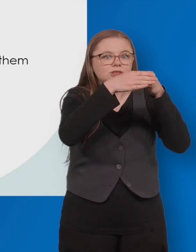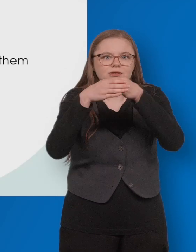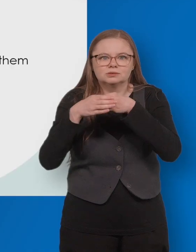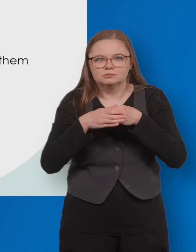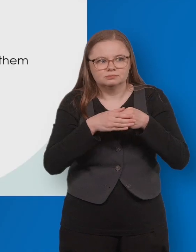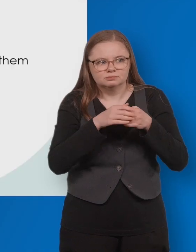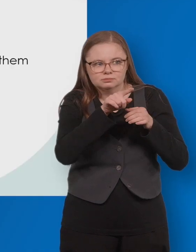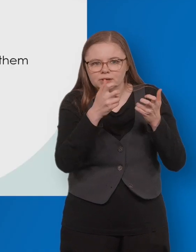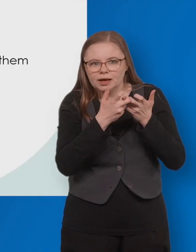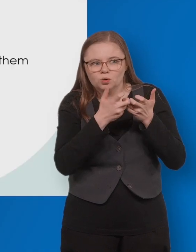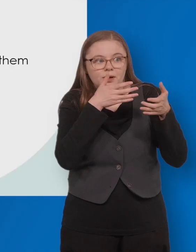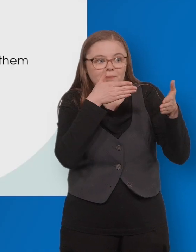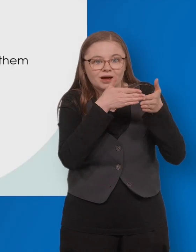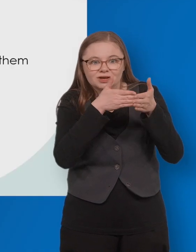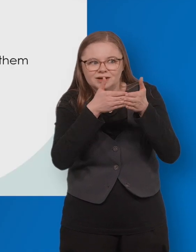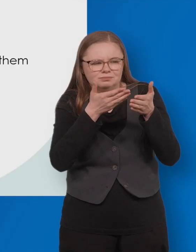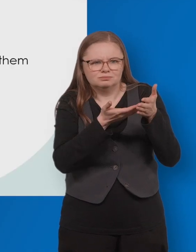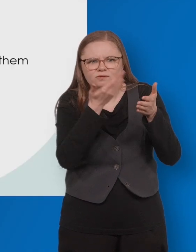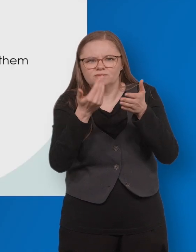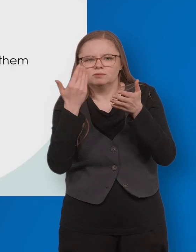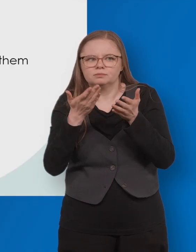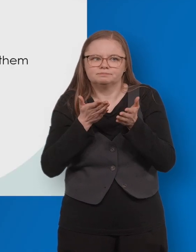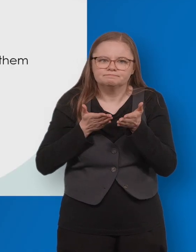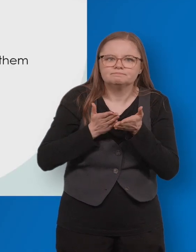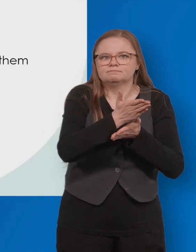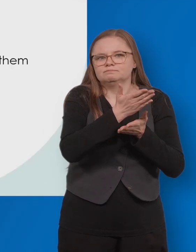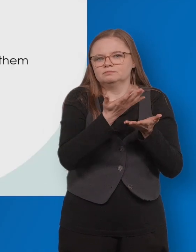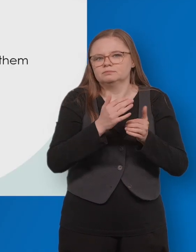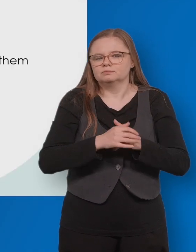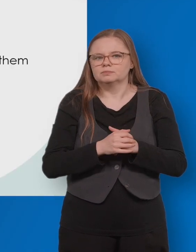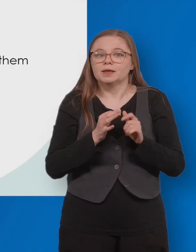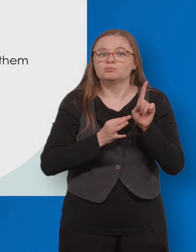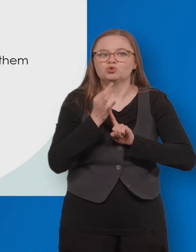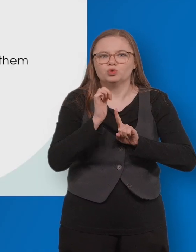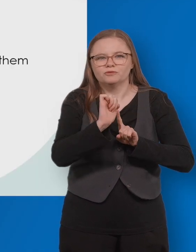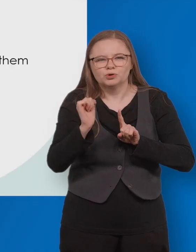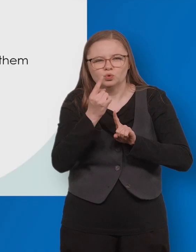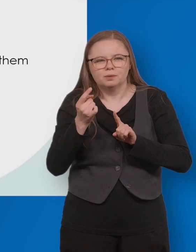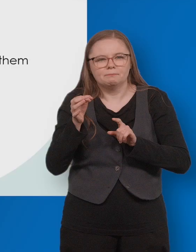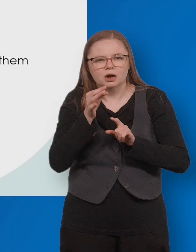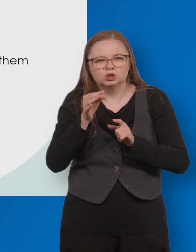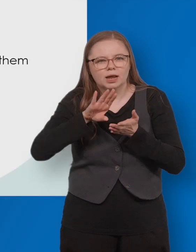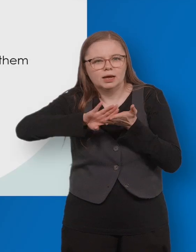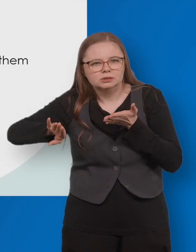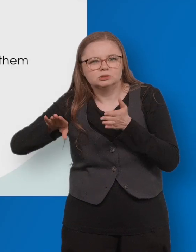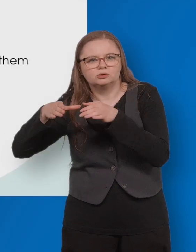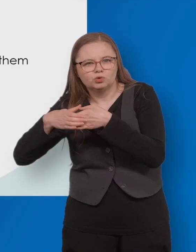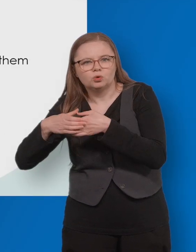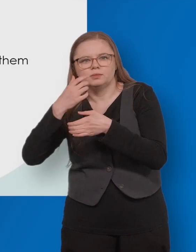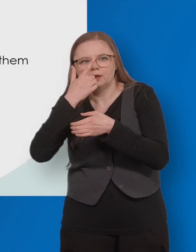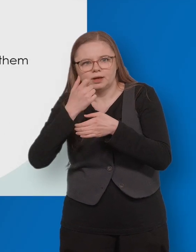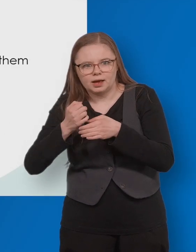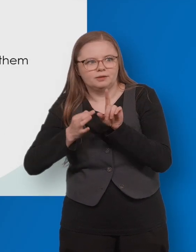remove barriers, to improve experience for historically marginalised groups, to allow them to access and